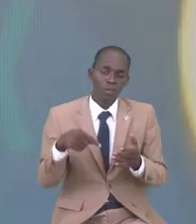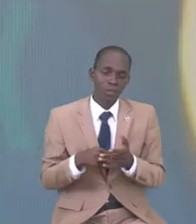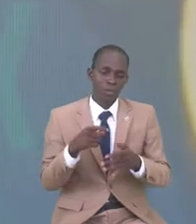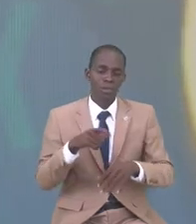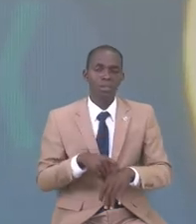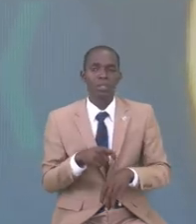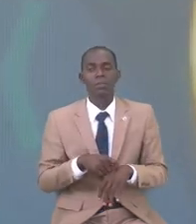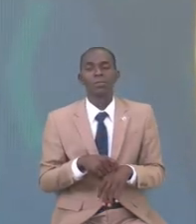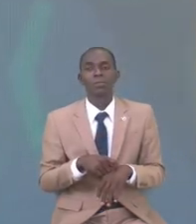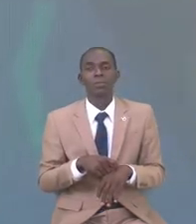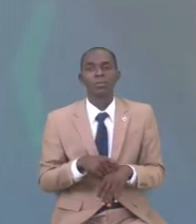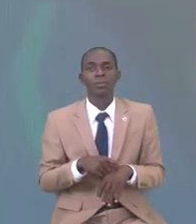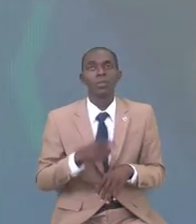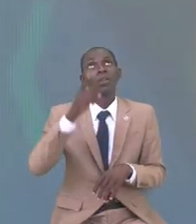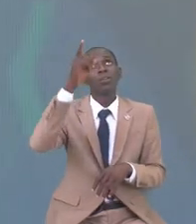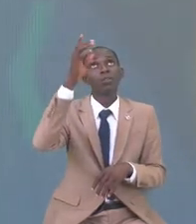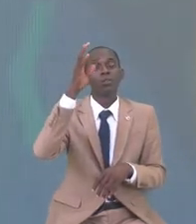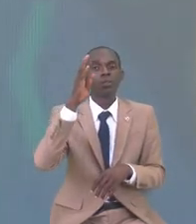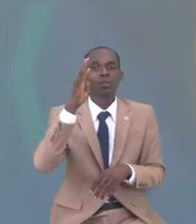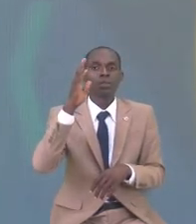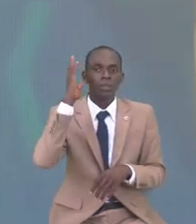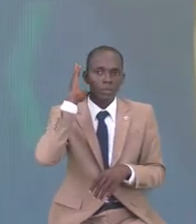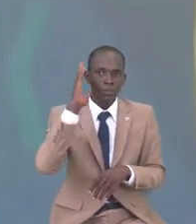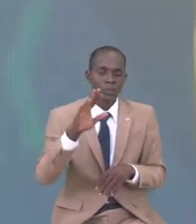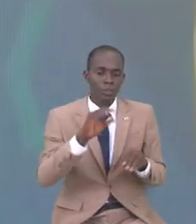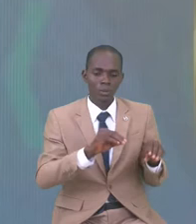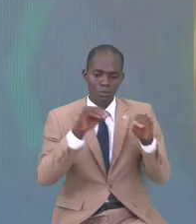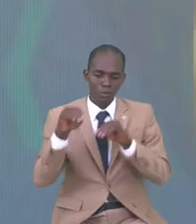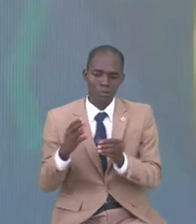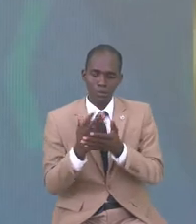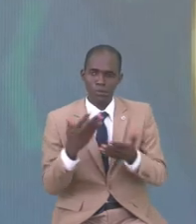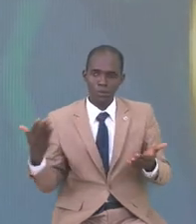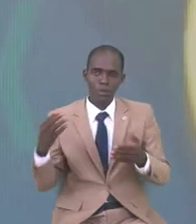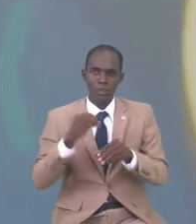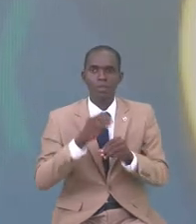period, God will drop something in your life.